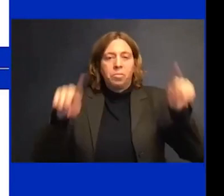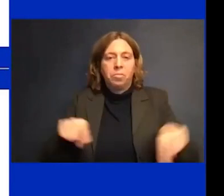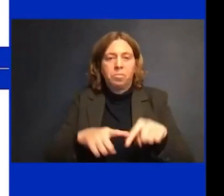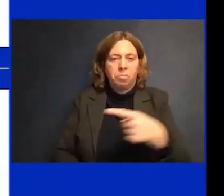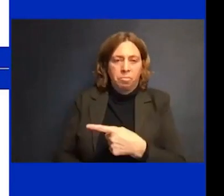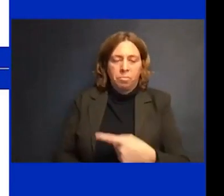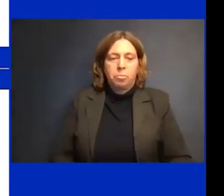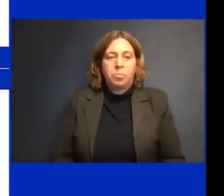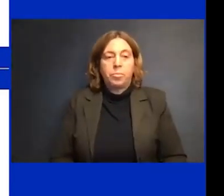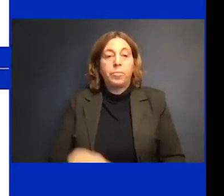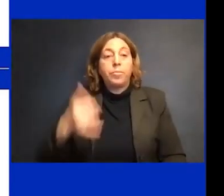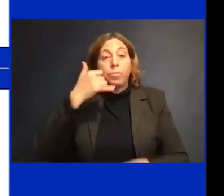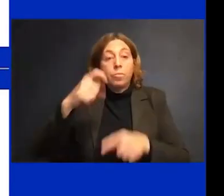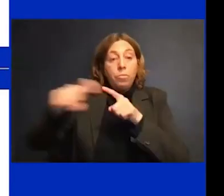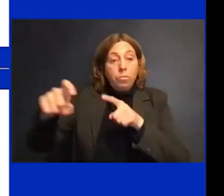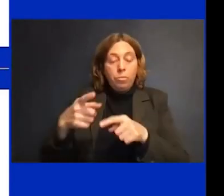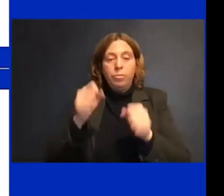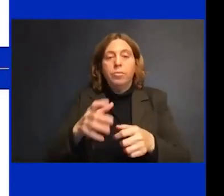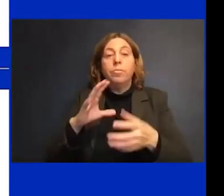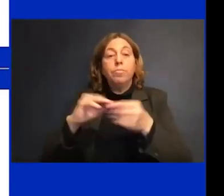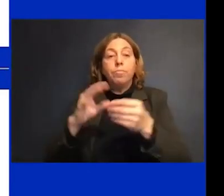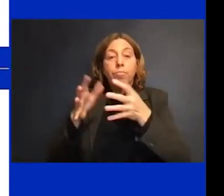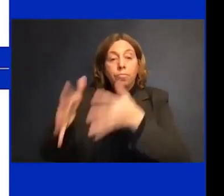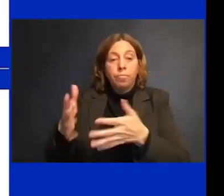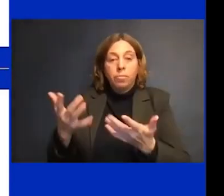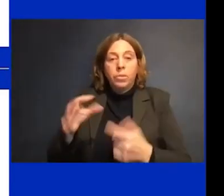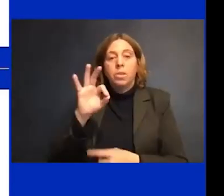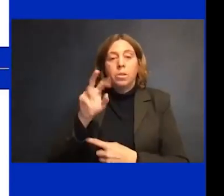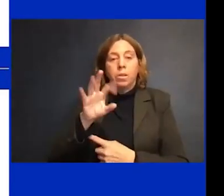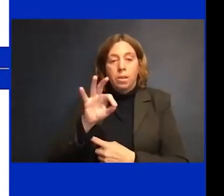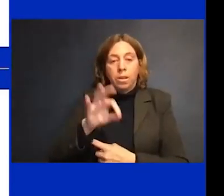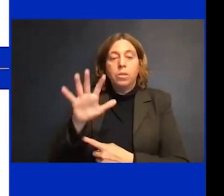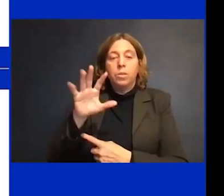pabtreplacementnepa@panyj.gov, by phone, leaving a voicemail at